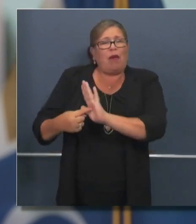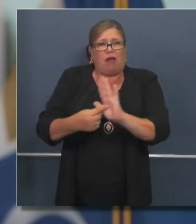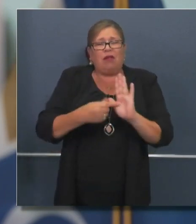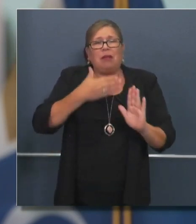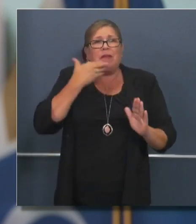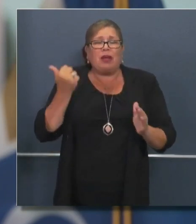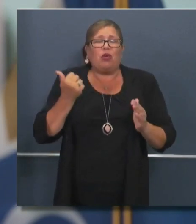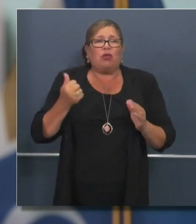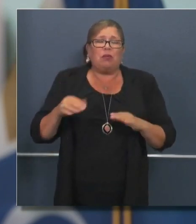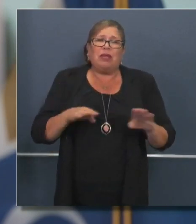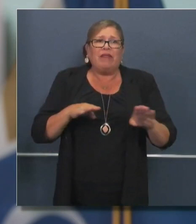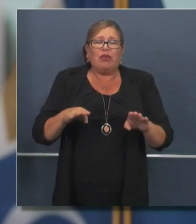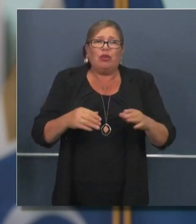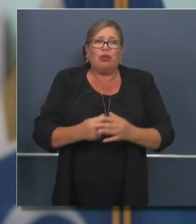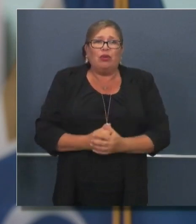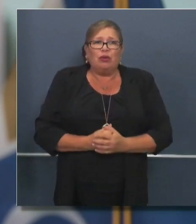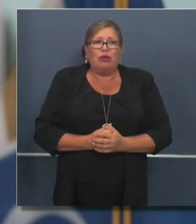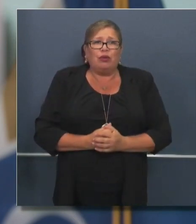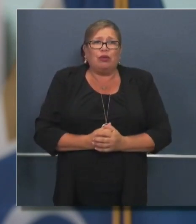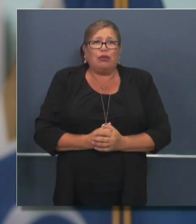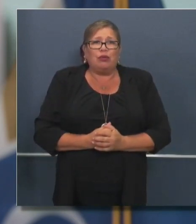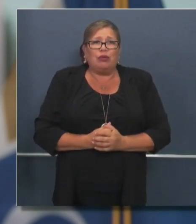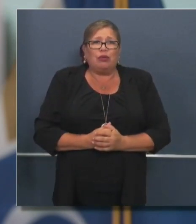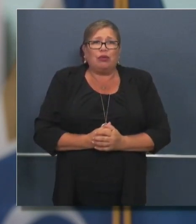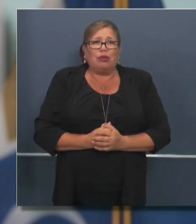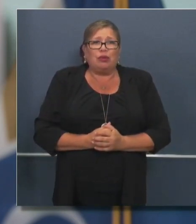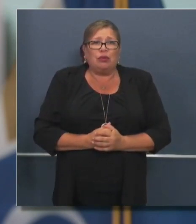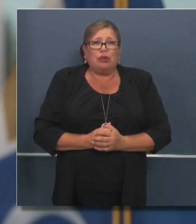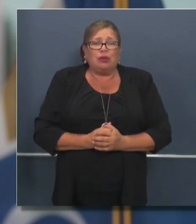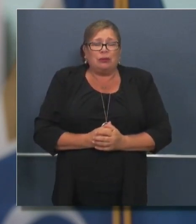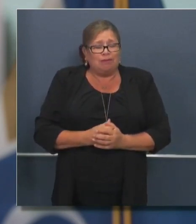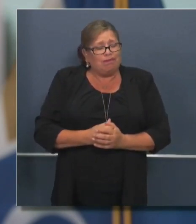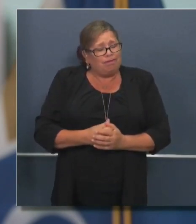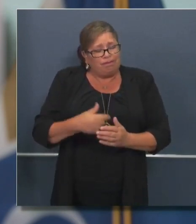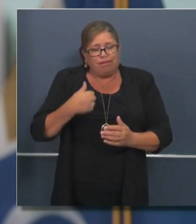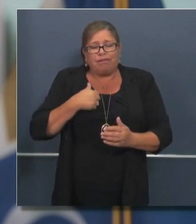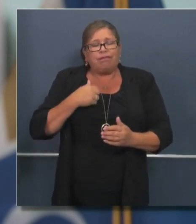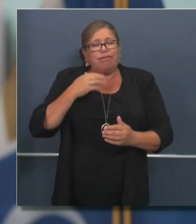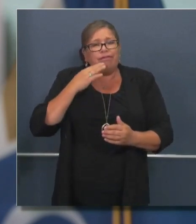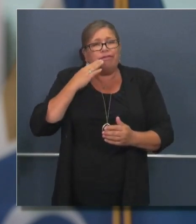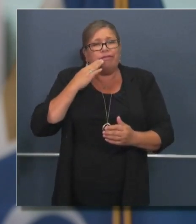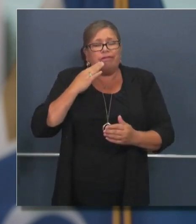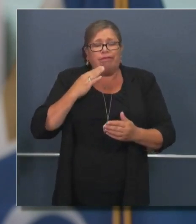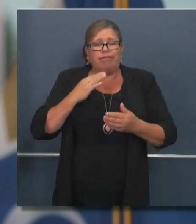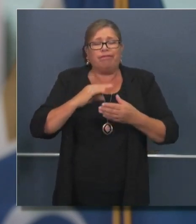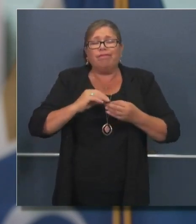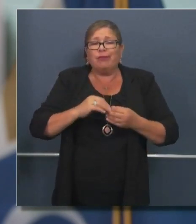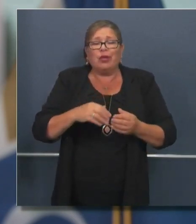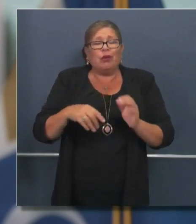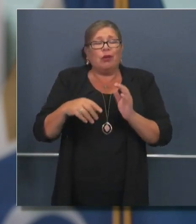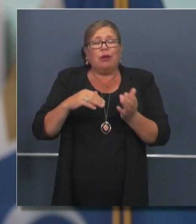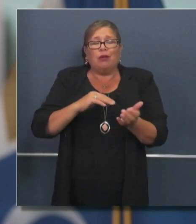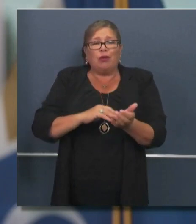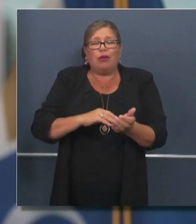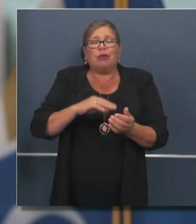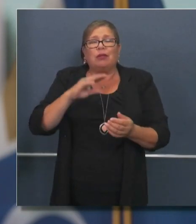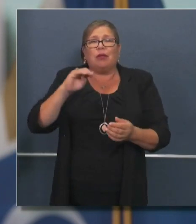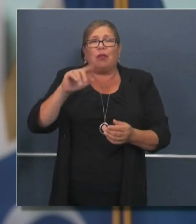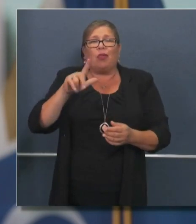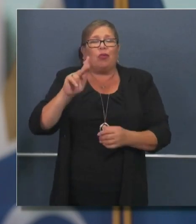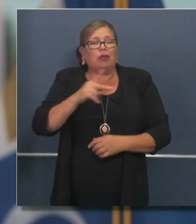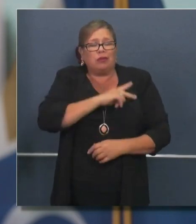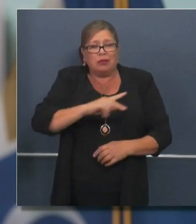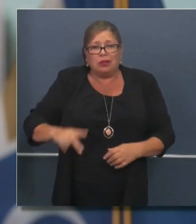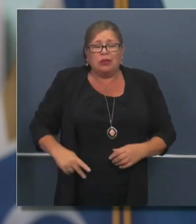and soften the edges and make, in the spirit of Dr. King and Kennedy, to make more gentle